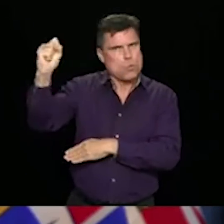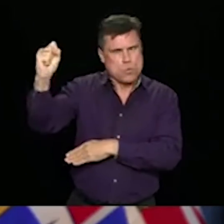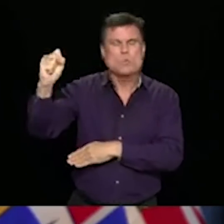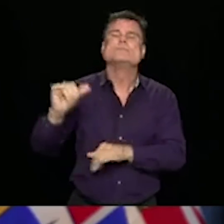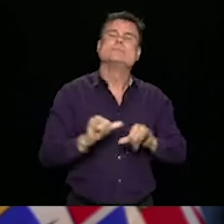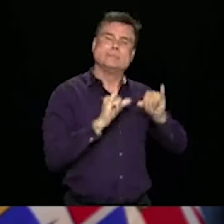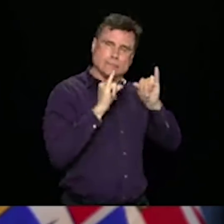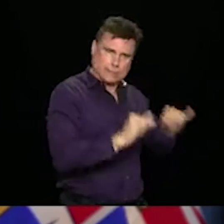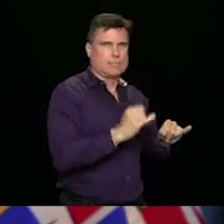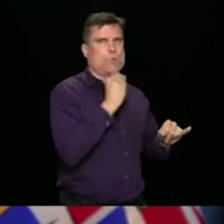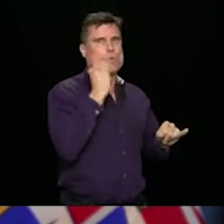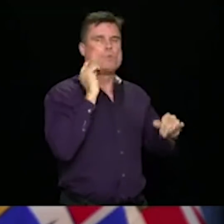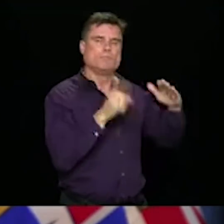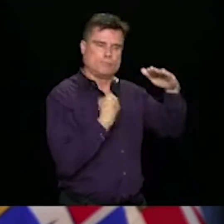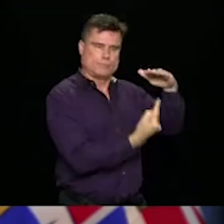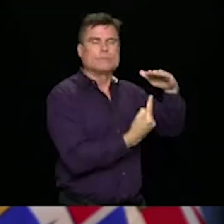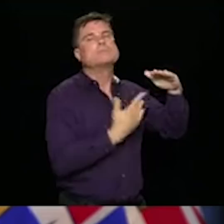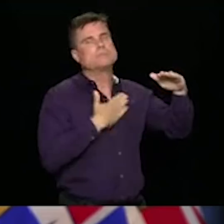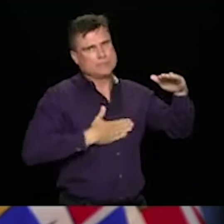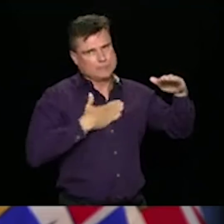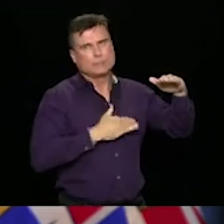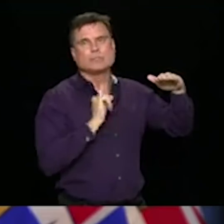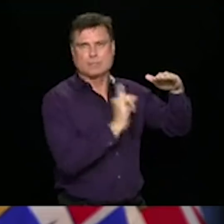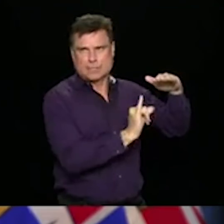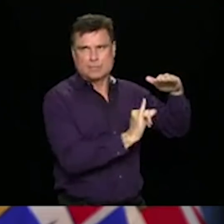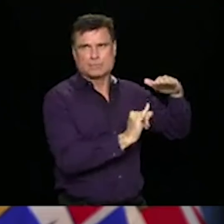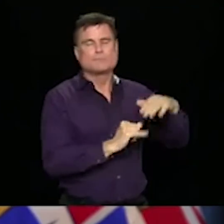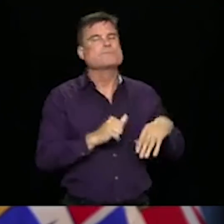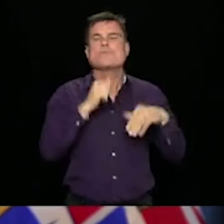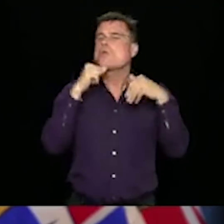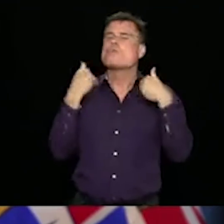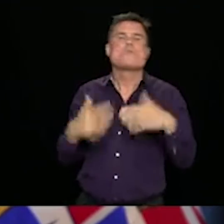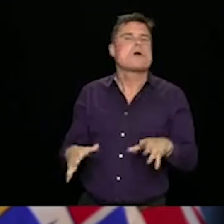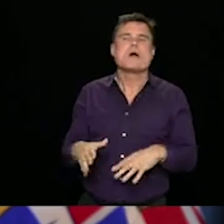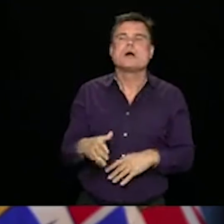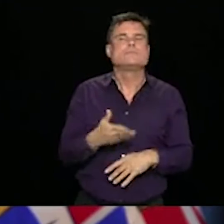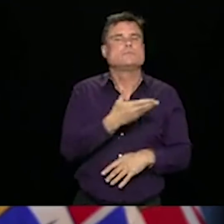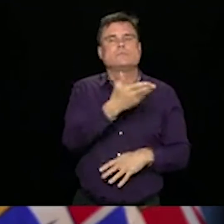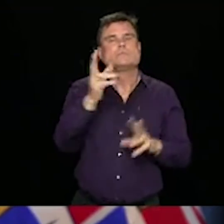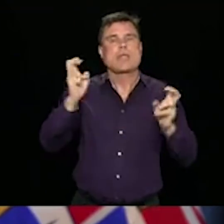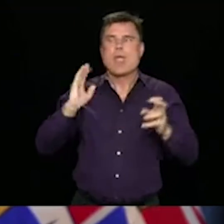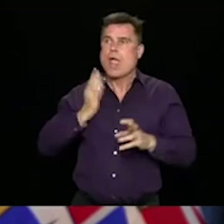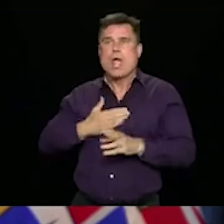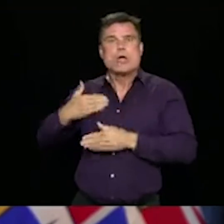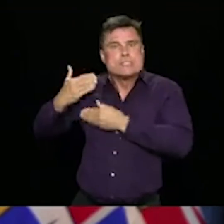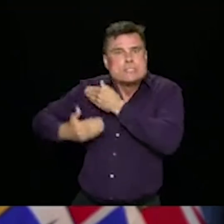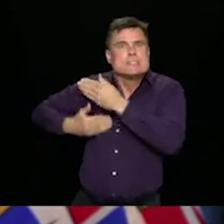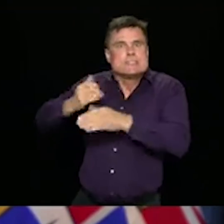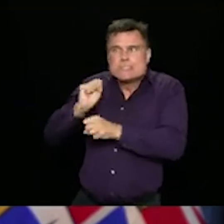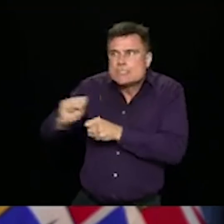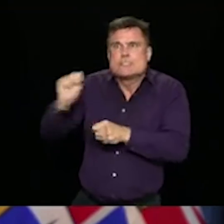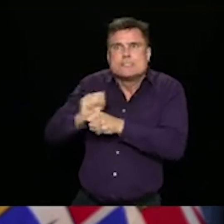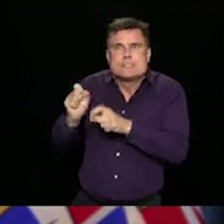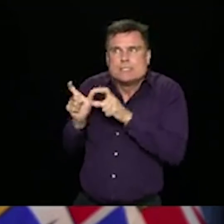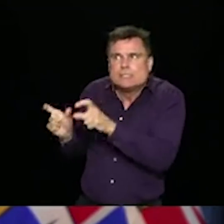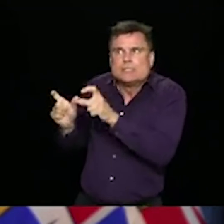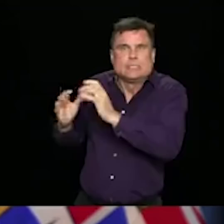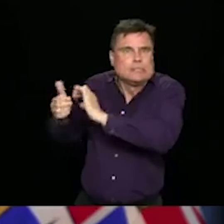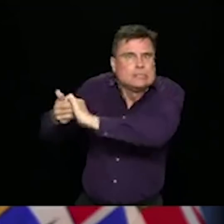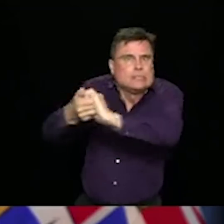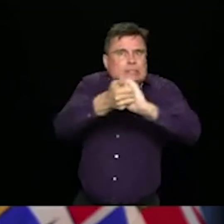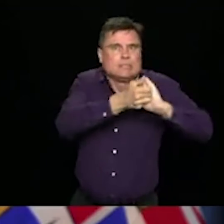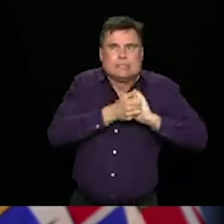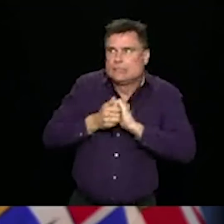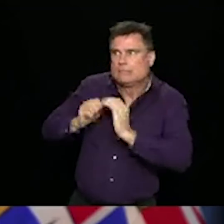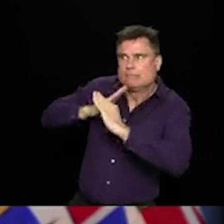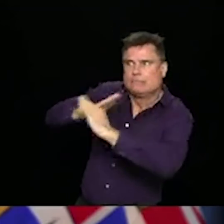continue to take these precautions that we have been taking that have worked to keep our families and our communities safe. To